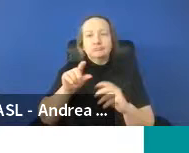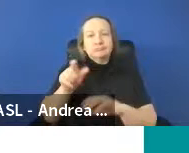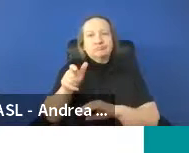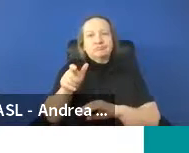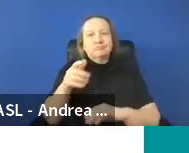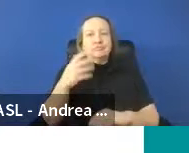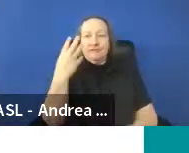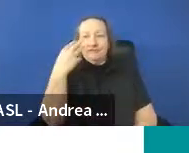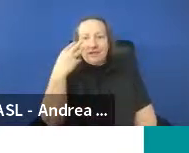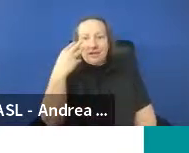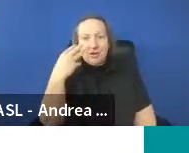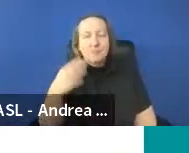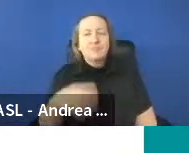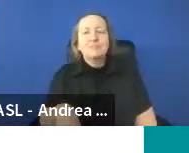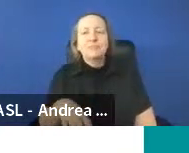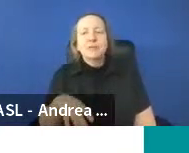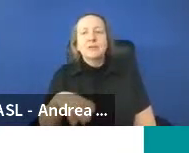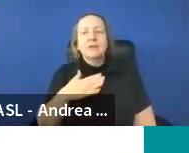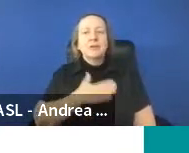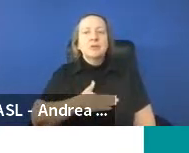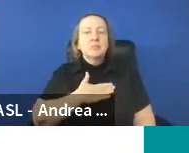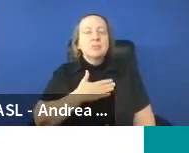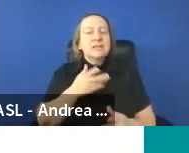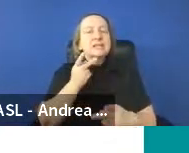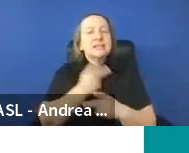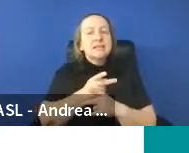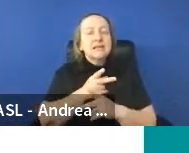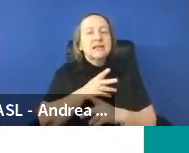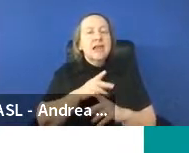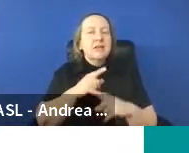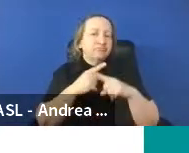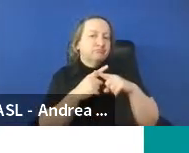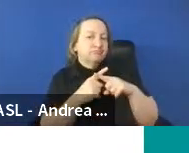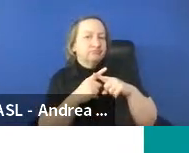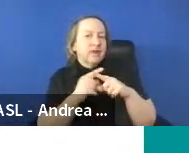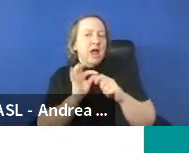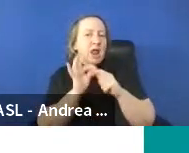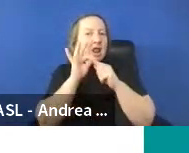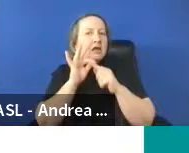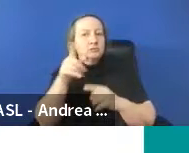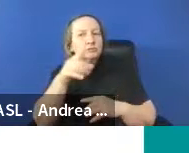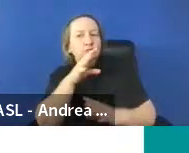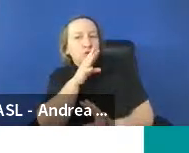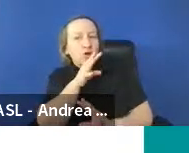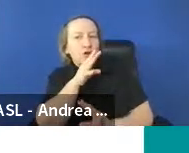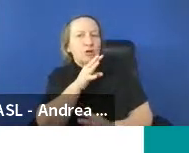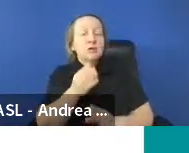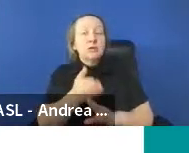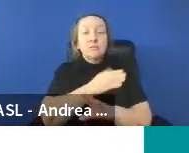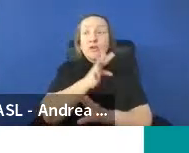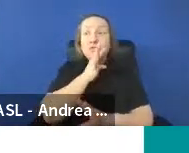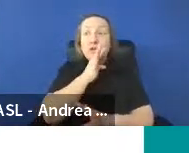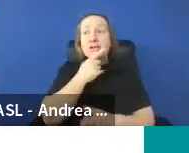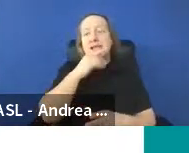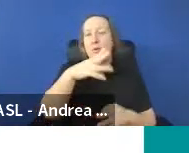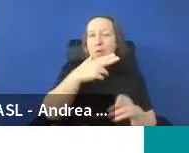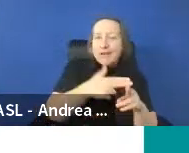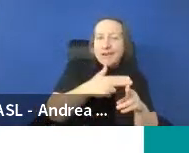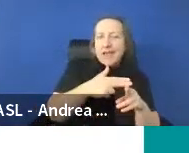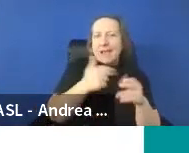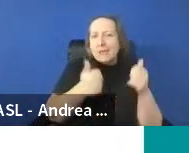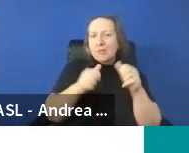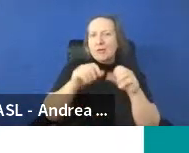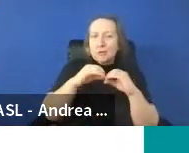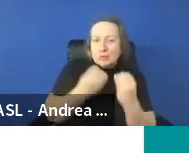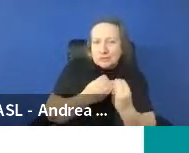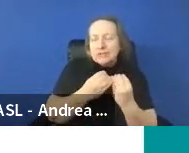keep your audio on mute when you're not speaking, and before speaking, please state your name and affiliation to help attendees identify who